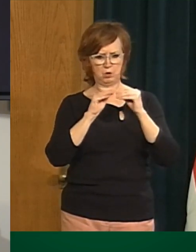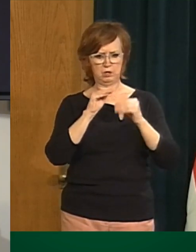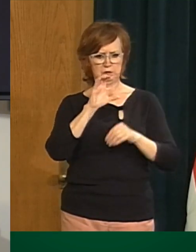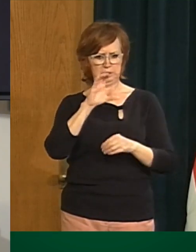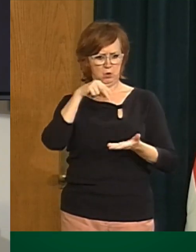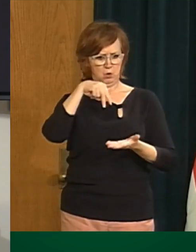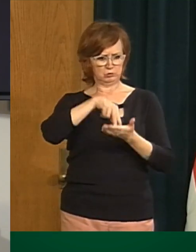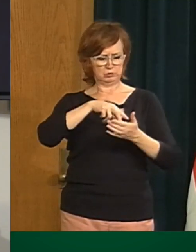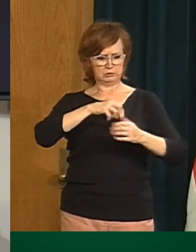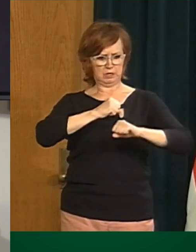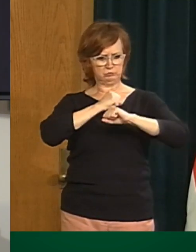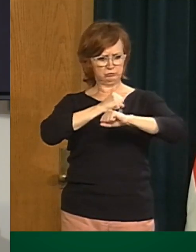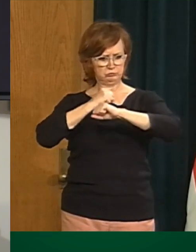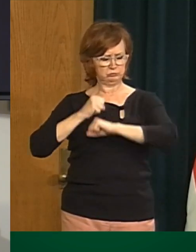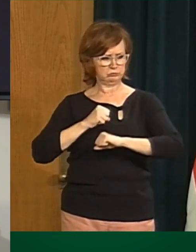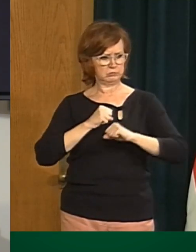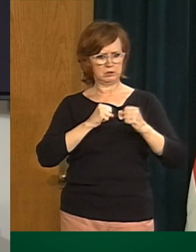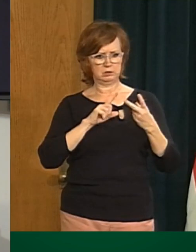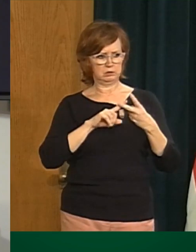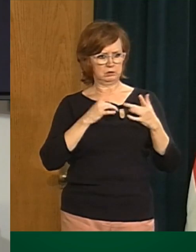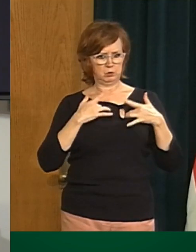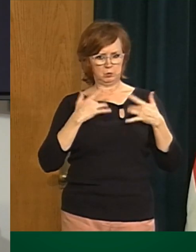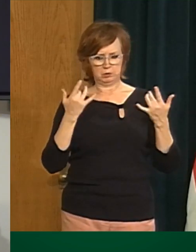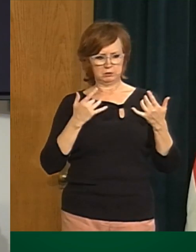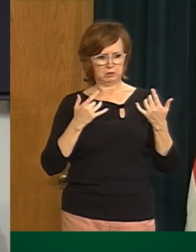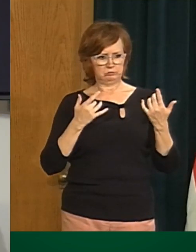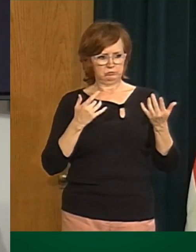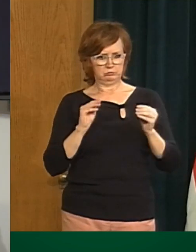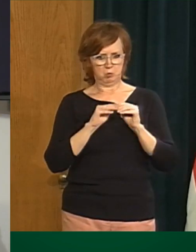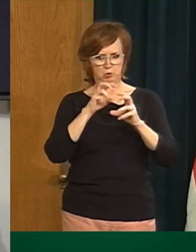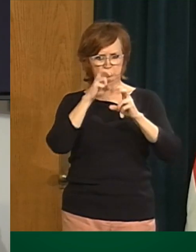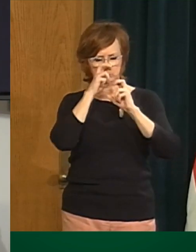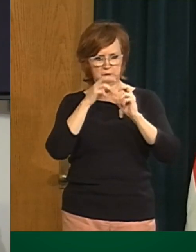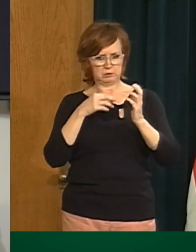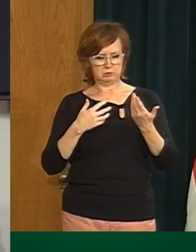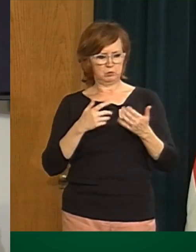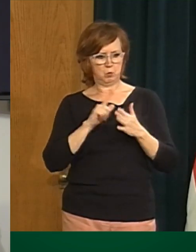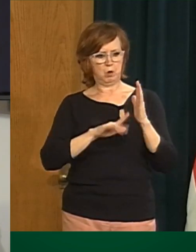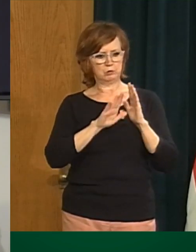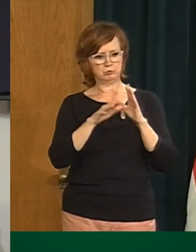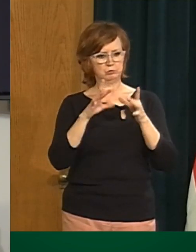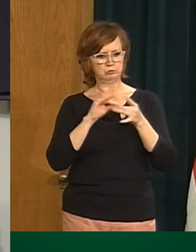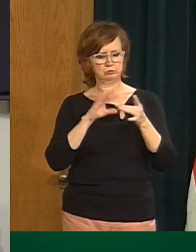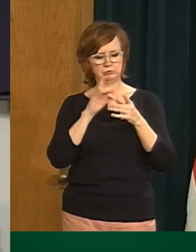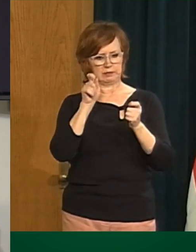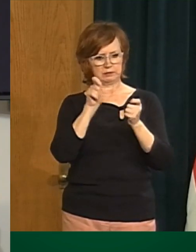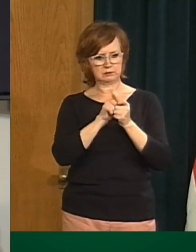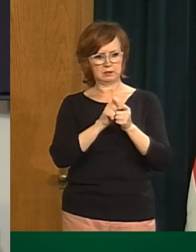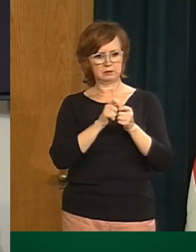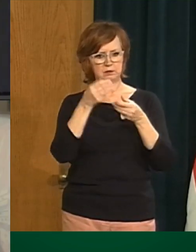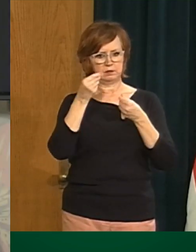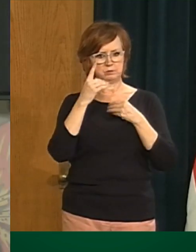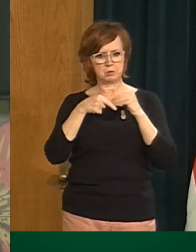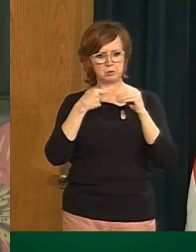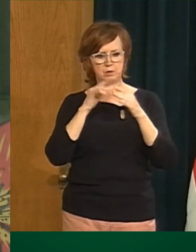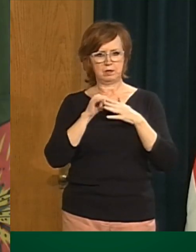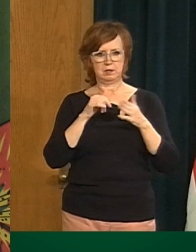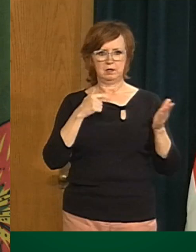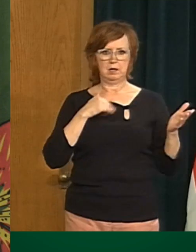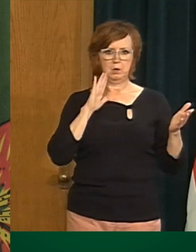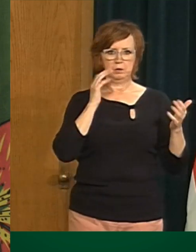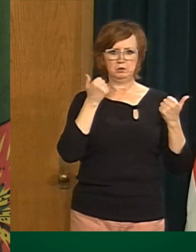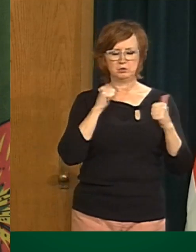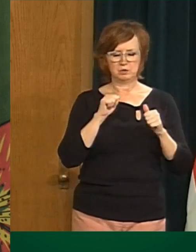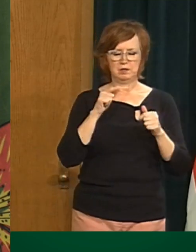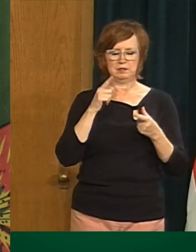going to take a sort of a firmer attitude towards this? What can you provide in terms of details on that? Well, I'll try to keep